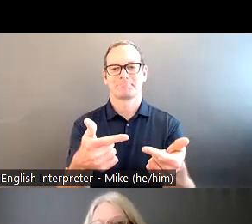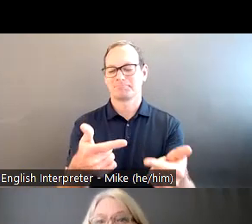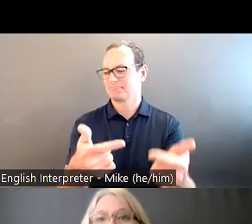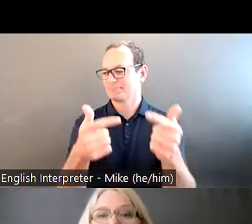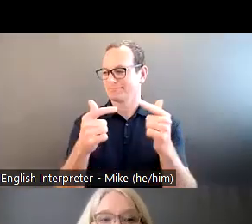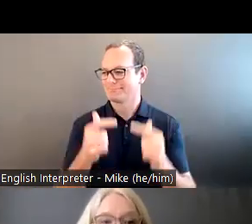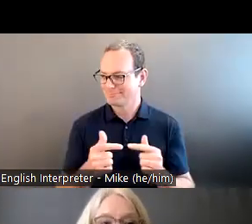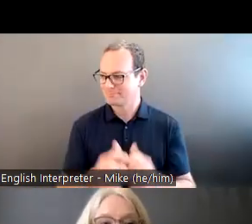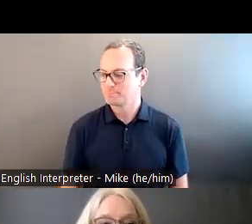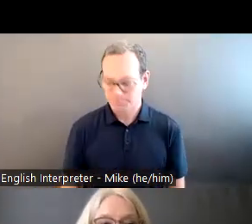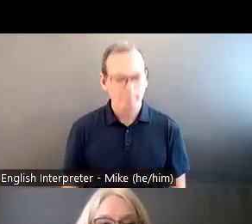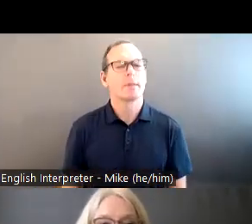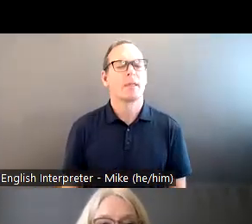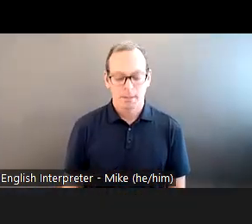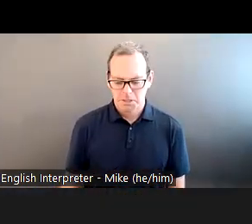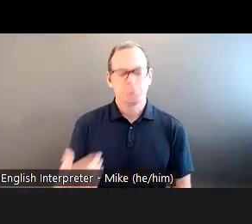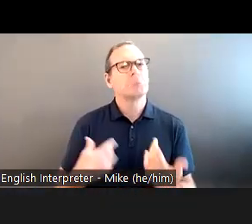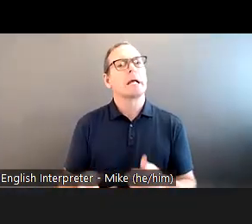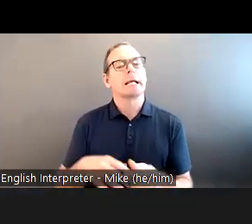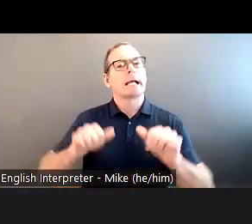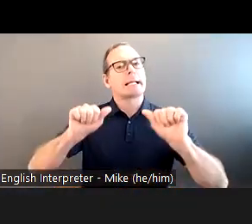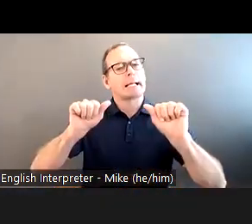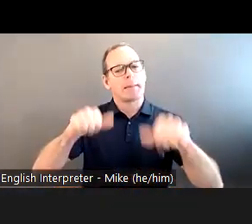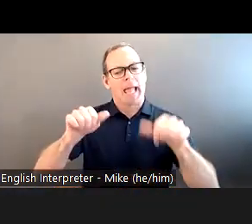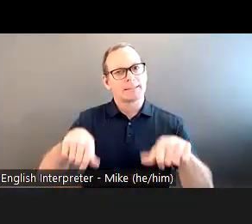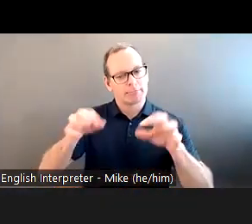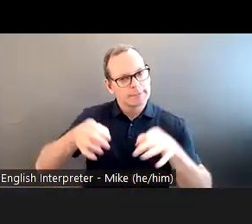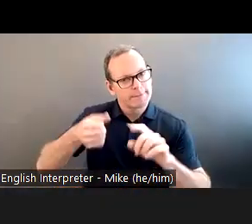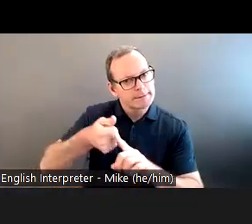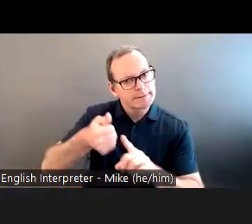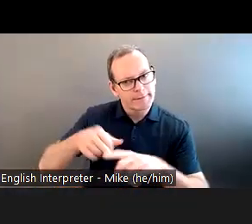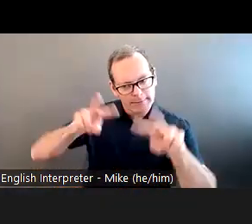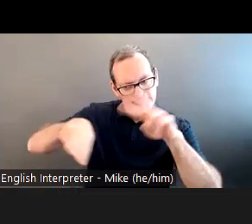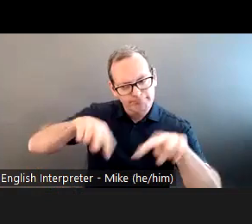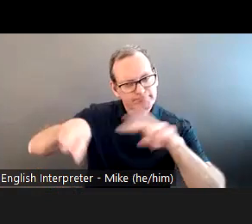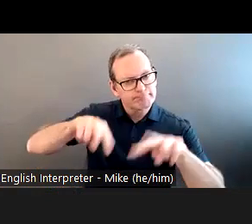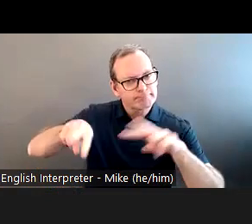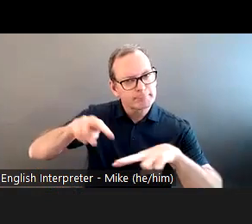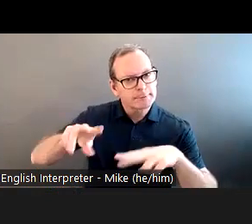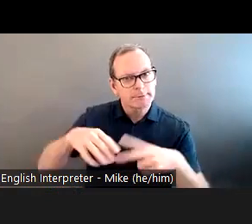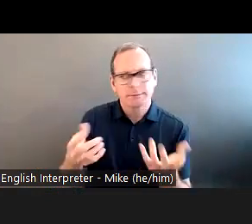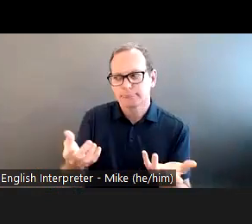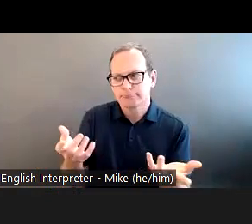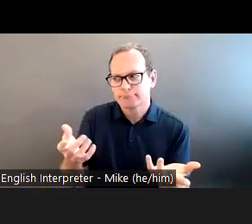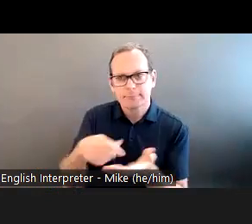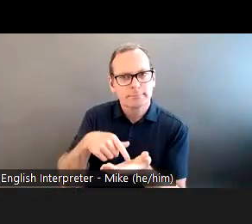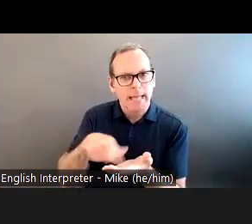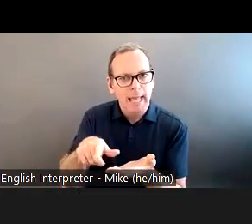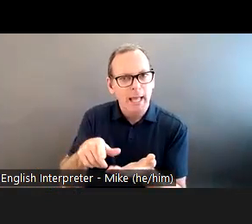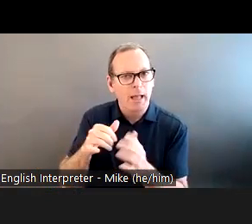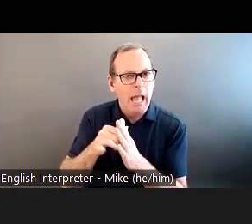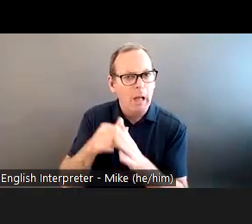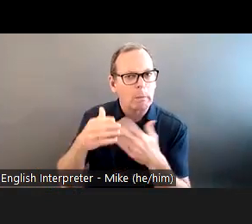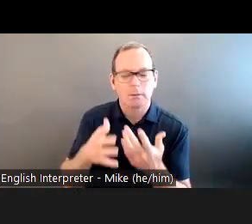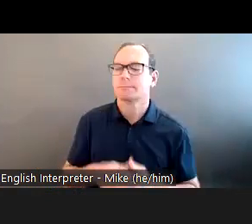being careful that we know there are the three kind of major types of capacity assessments. So your medical assessment